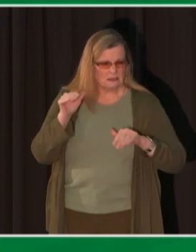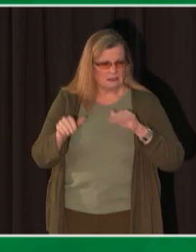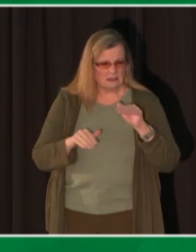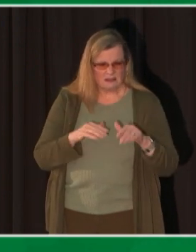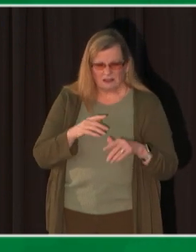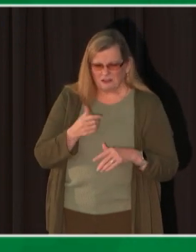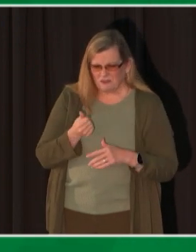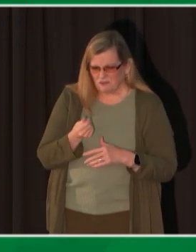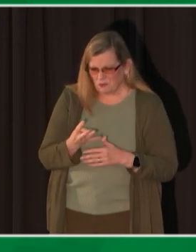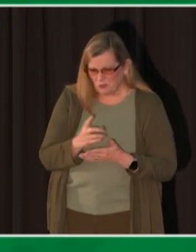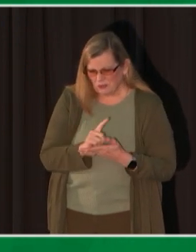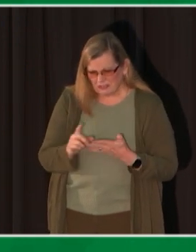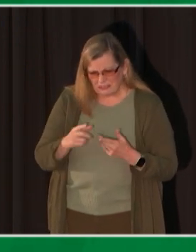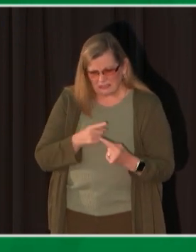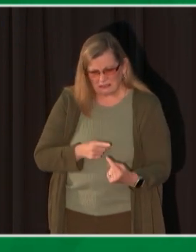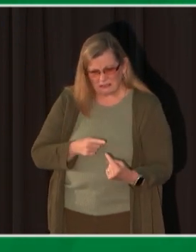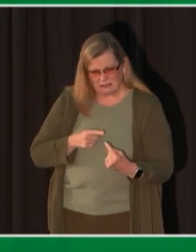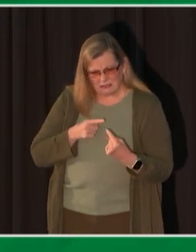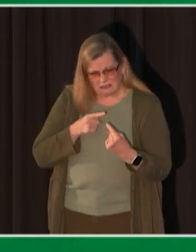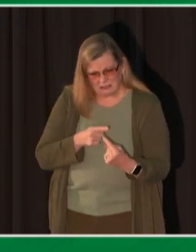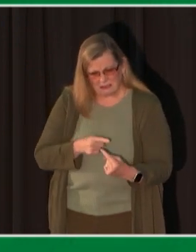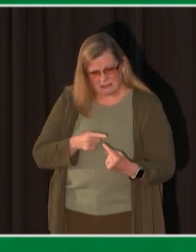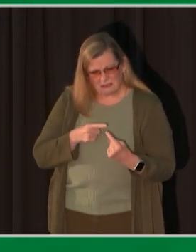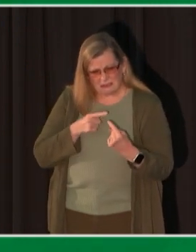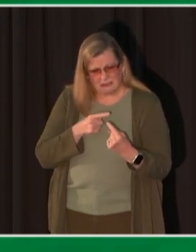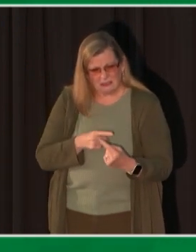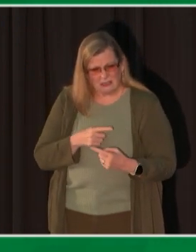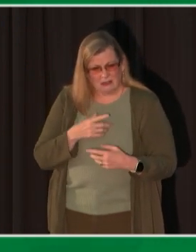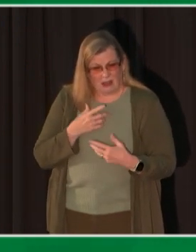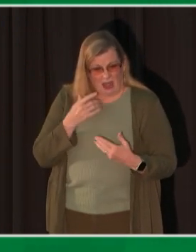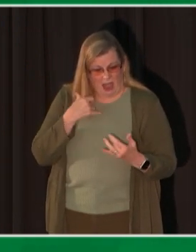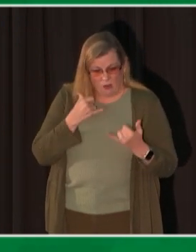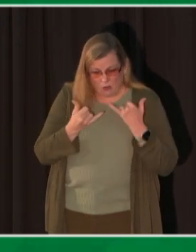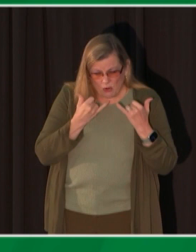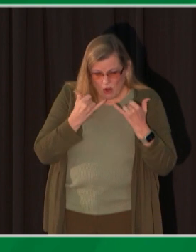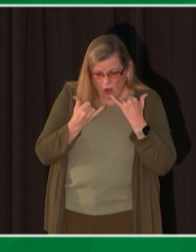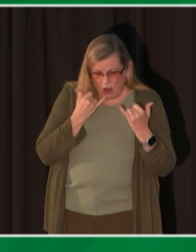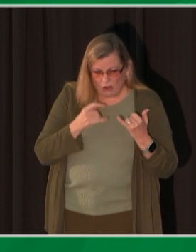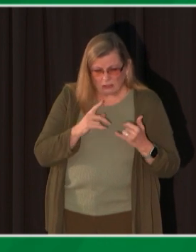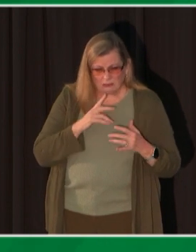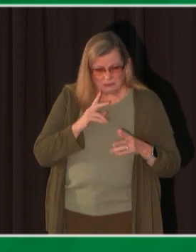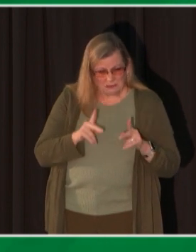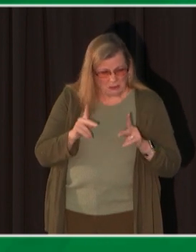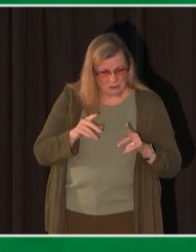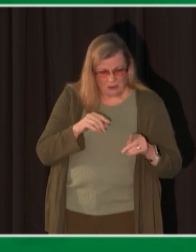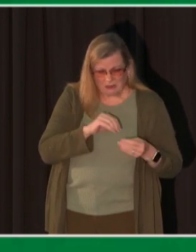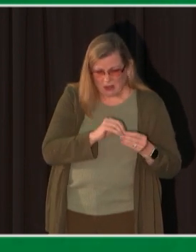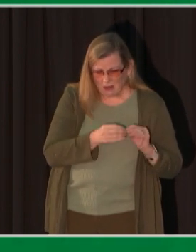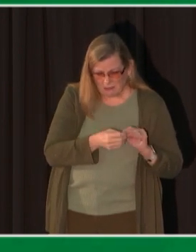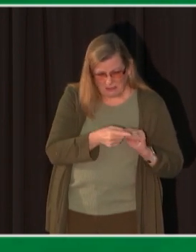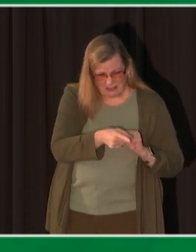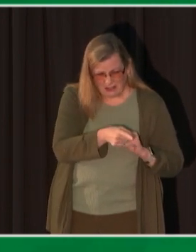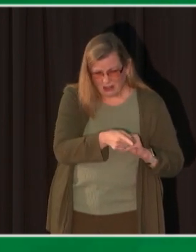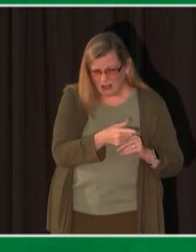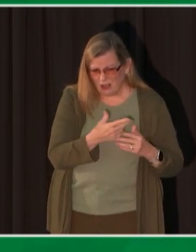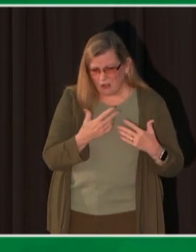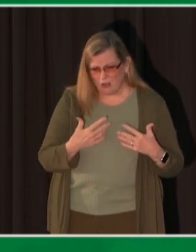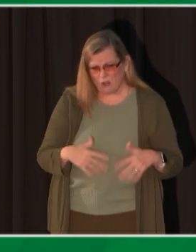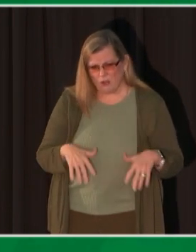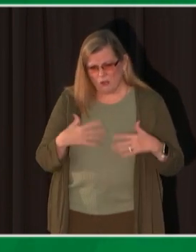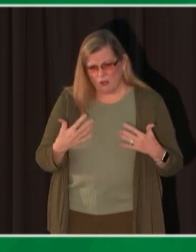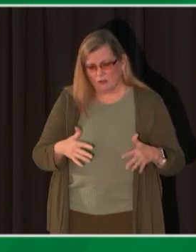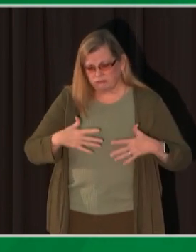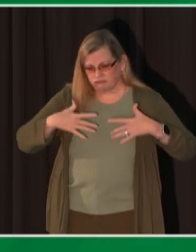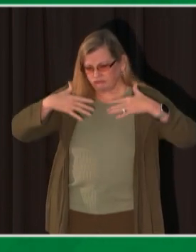it's had on our call takers. And so over the course of the last several weeks, we have been able to build up